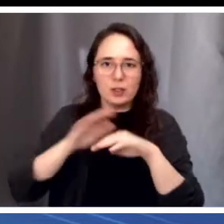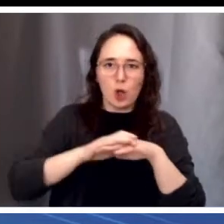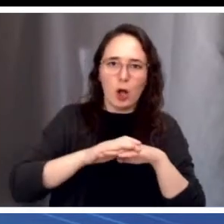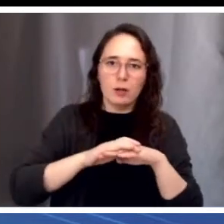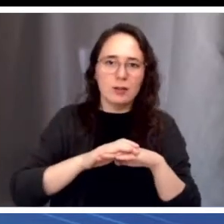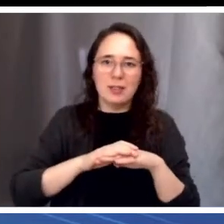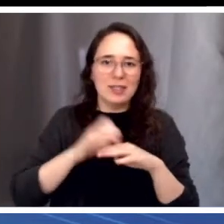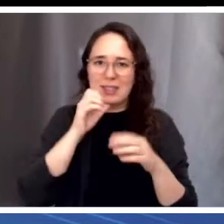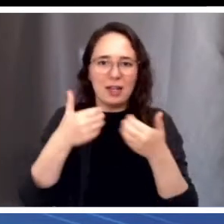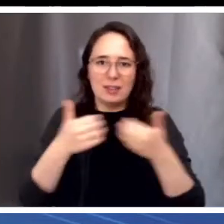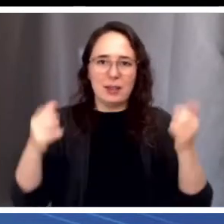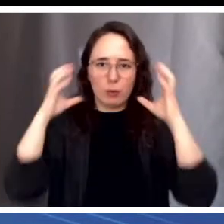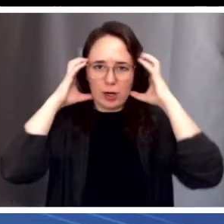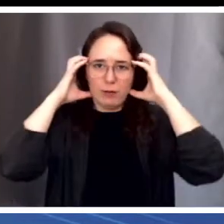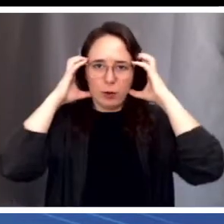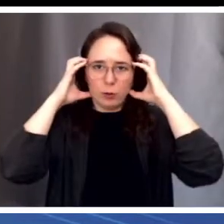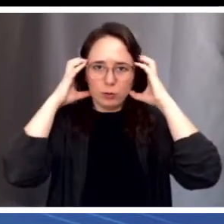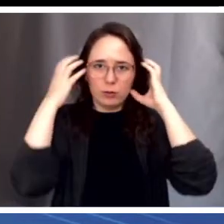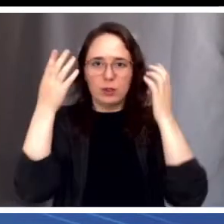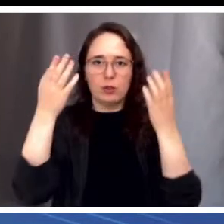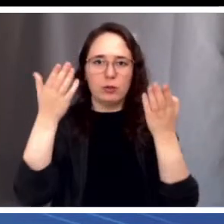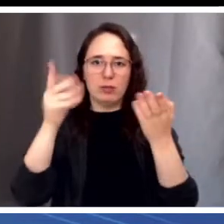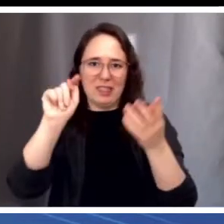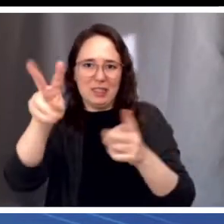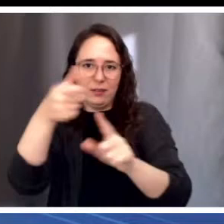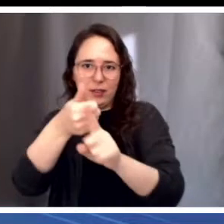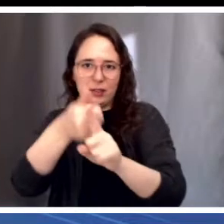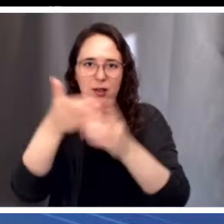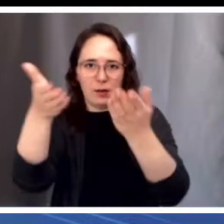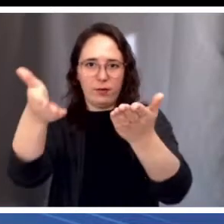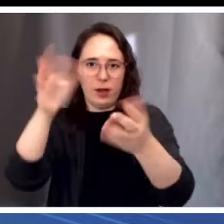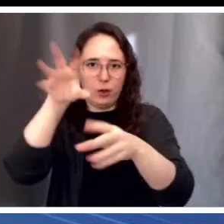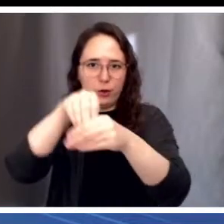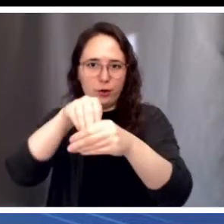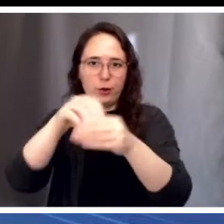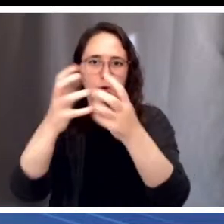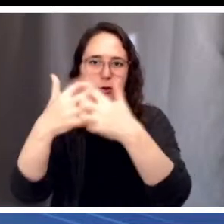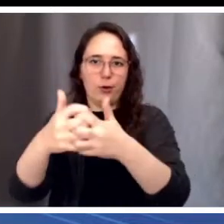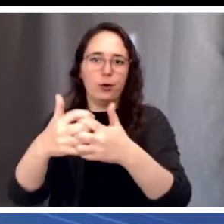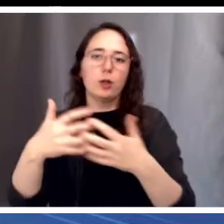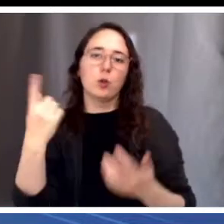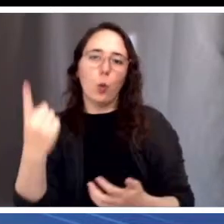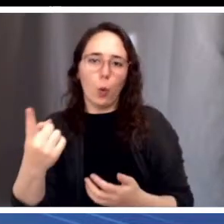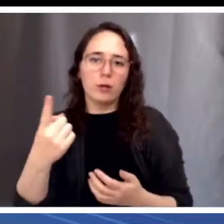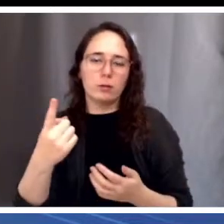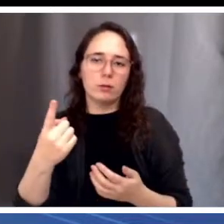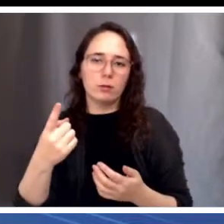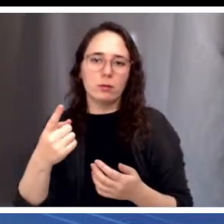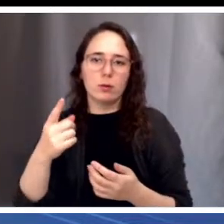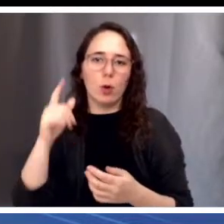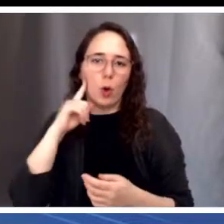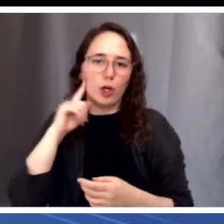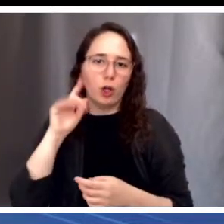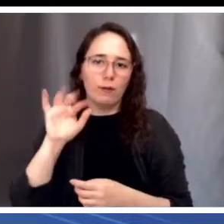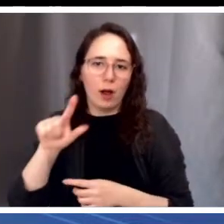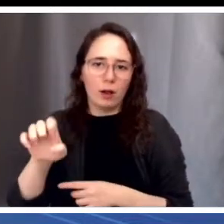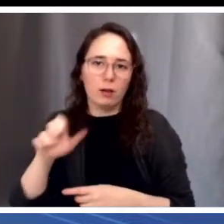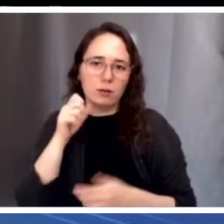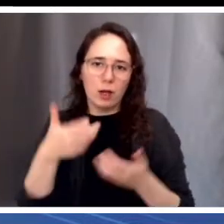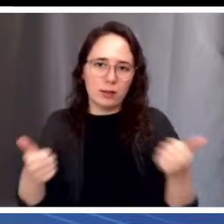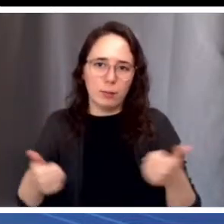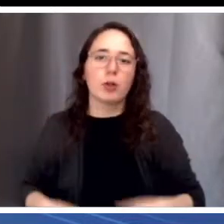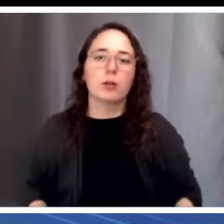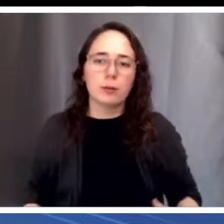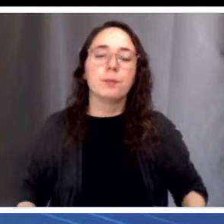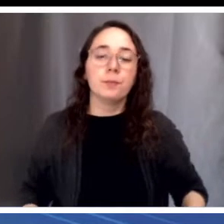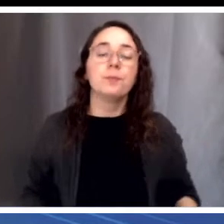don't have to have a headset. You just get to absorb the media as its natural, organic process. And